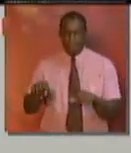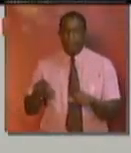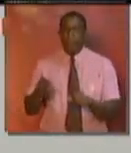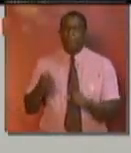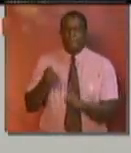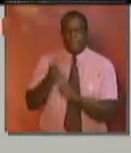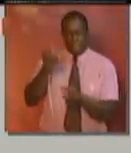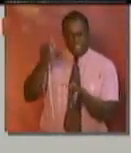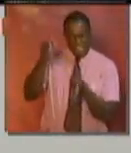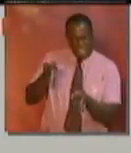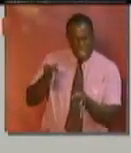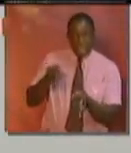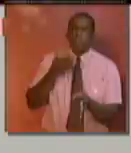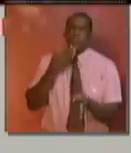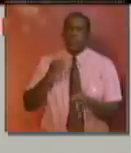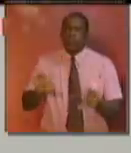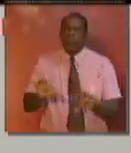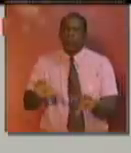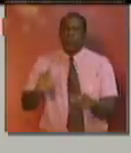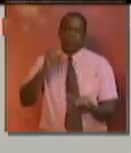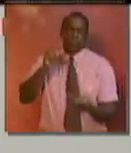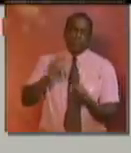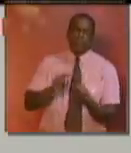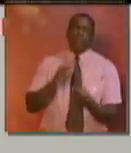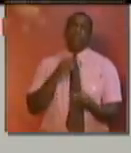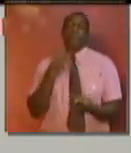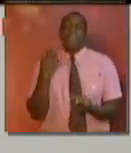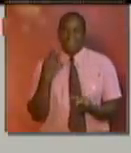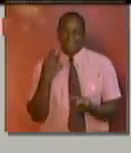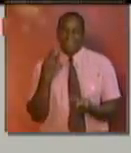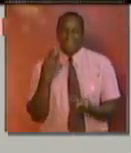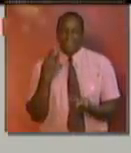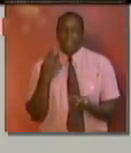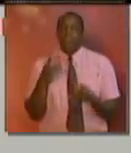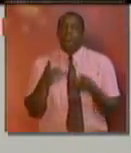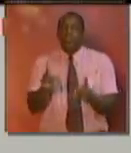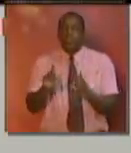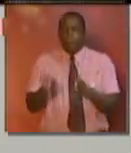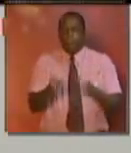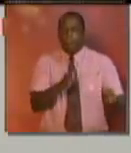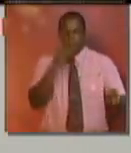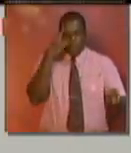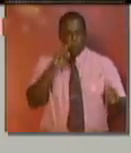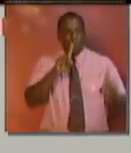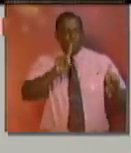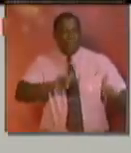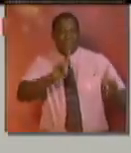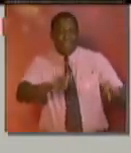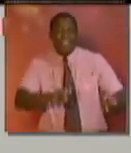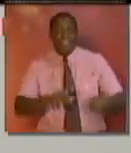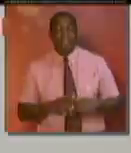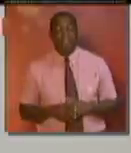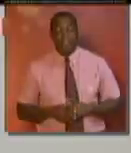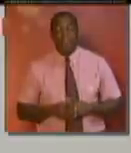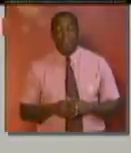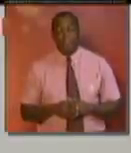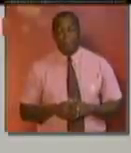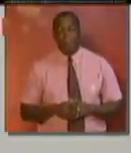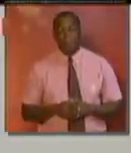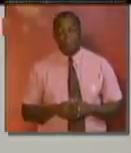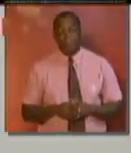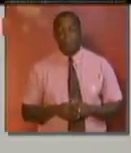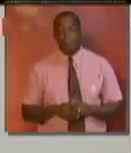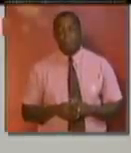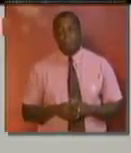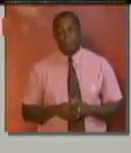while enhancing their readiness for the examinations. That's the only age group that's currently in circulation. And if we